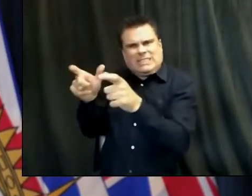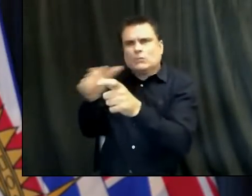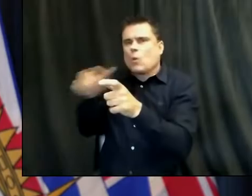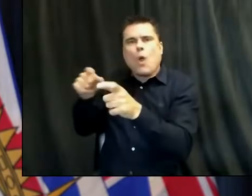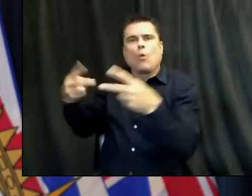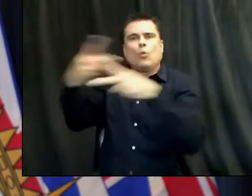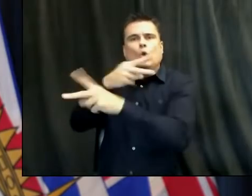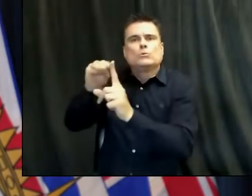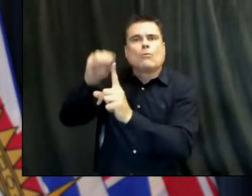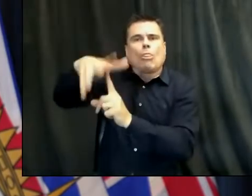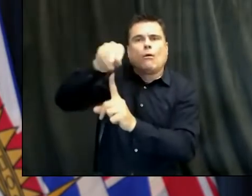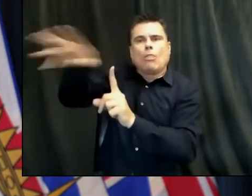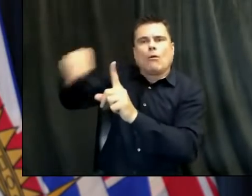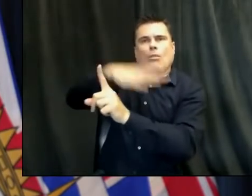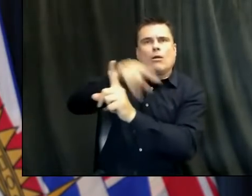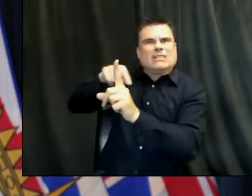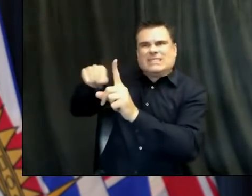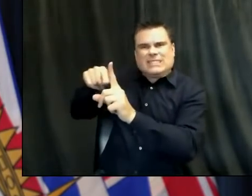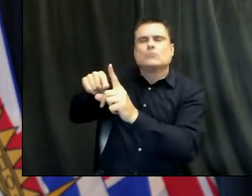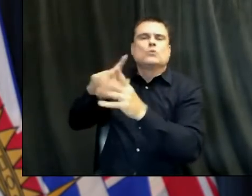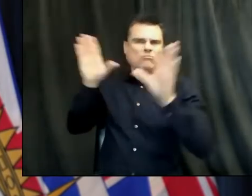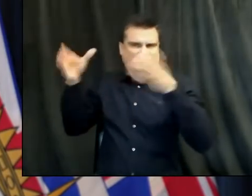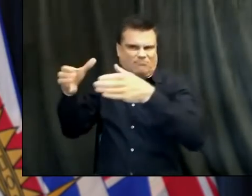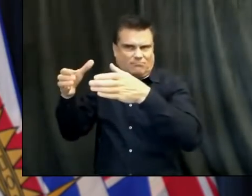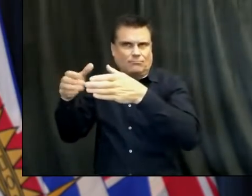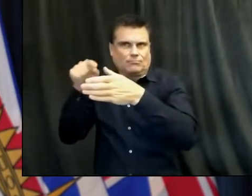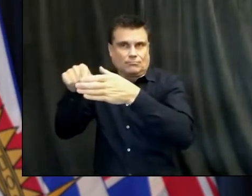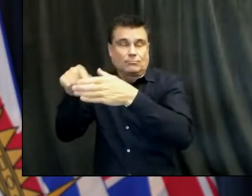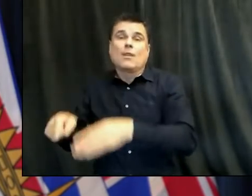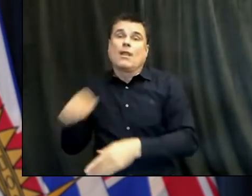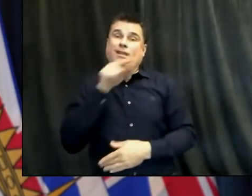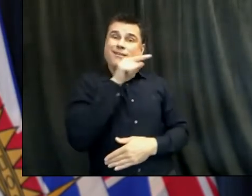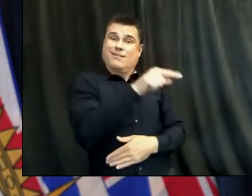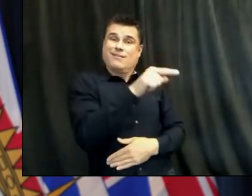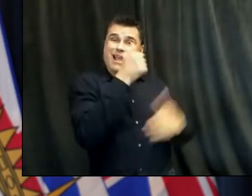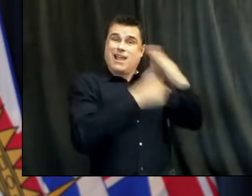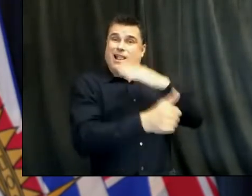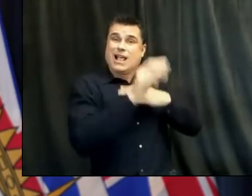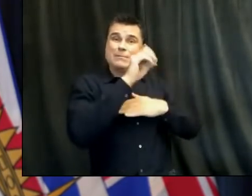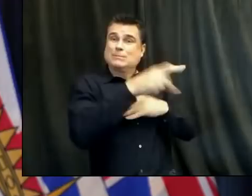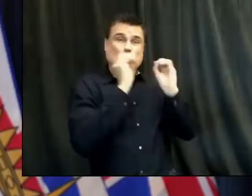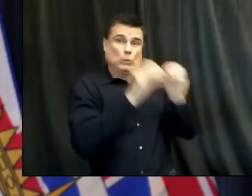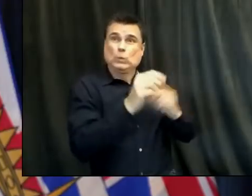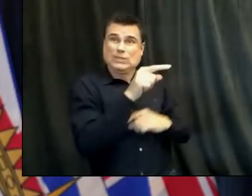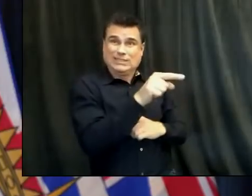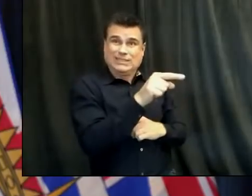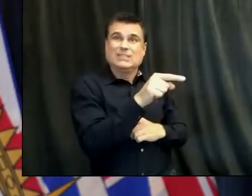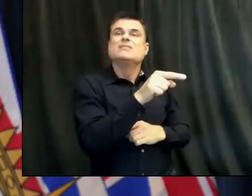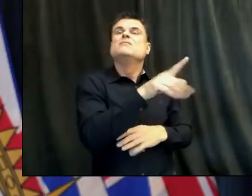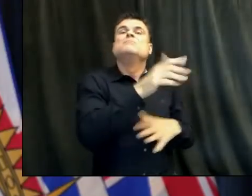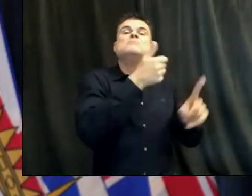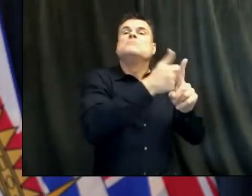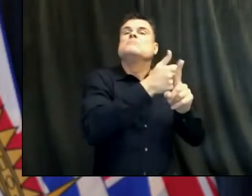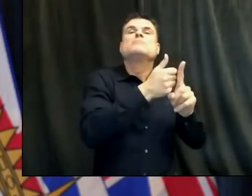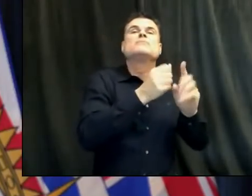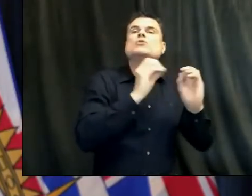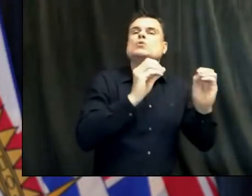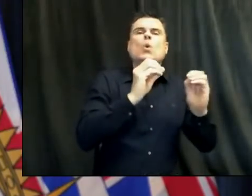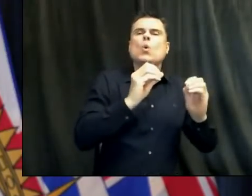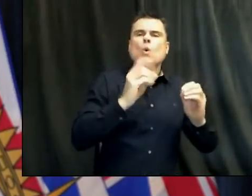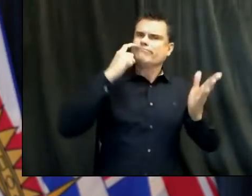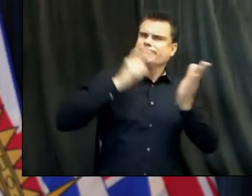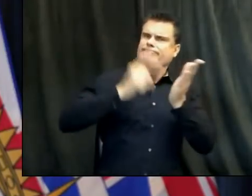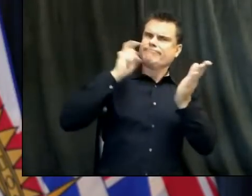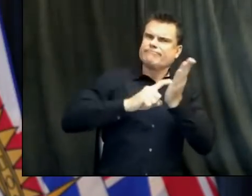The non-MSP tests include mostly people who are asymptomatic, although there are as well some related